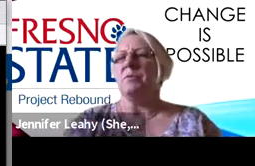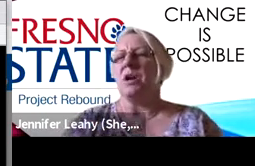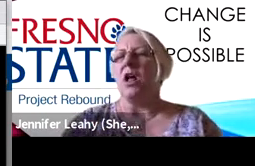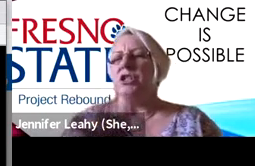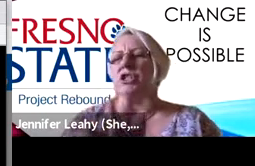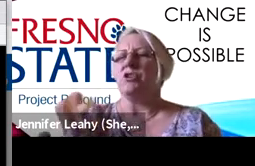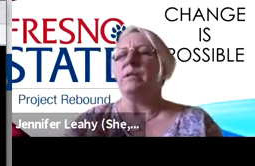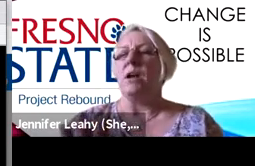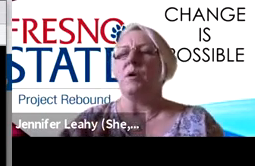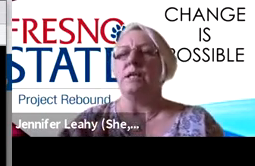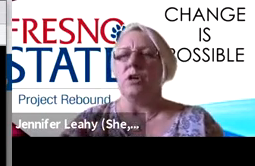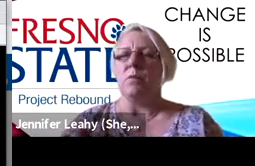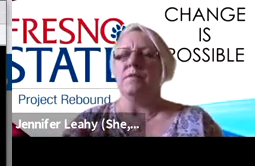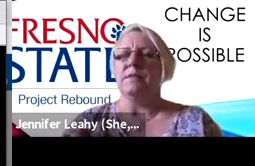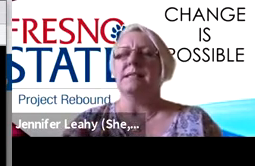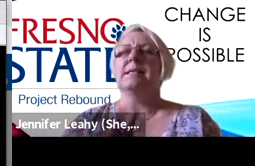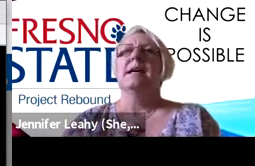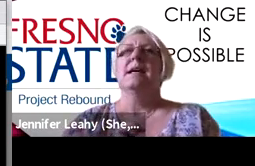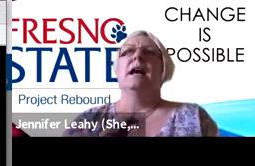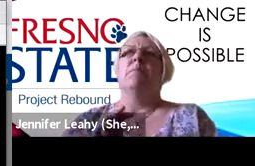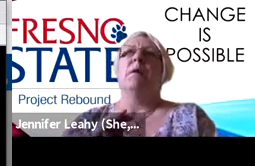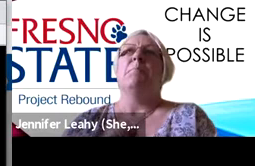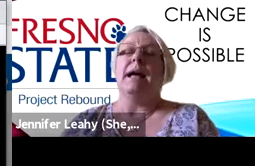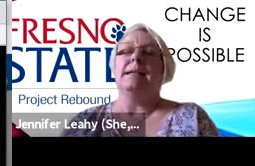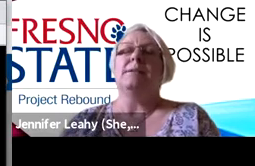from the community college generally already know all of this,